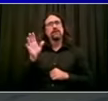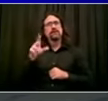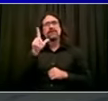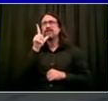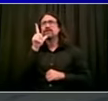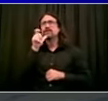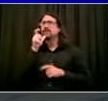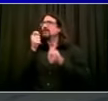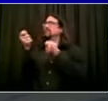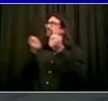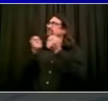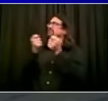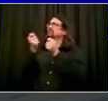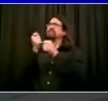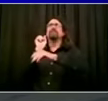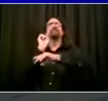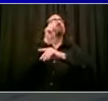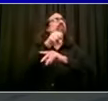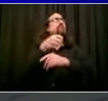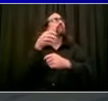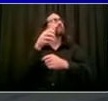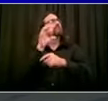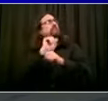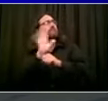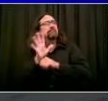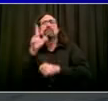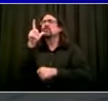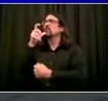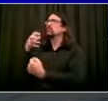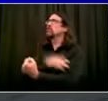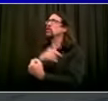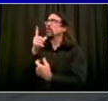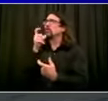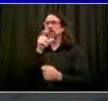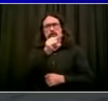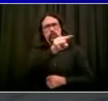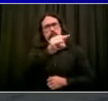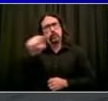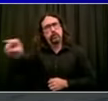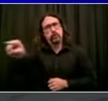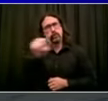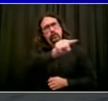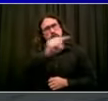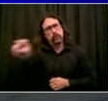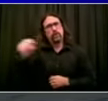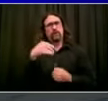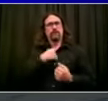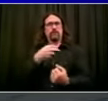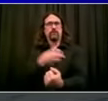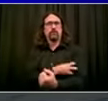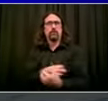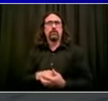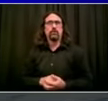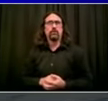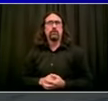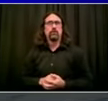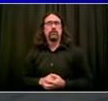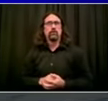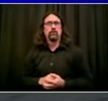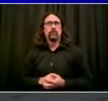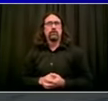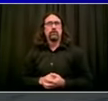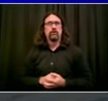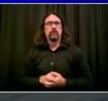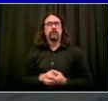ones that are on our watch list. Please limit your activity. Stay home when you can stay home. Of course, if you're sick, especially stay